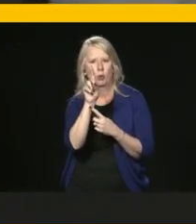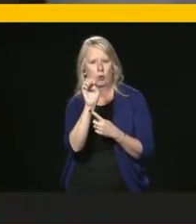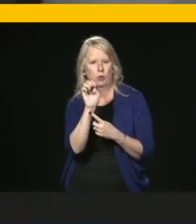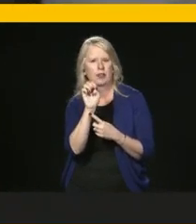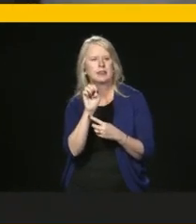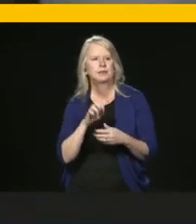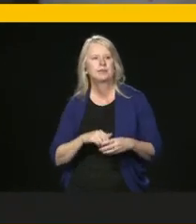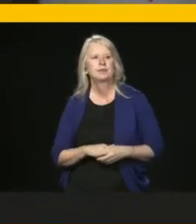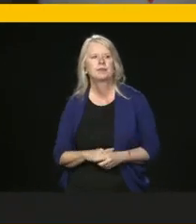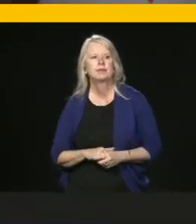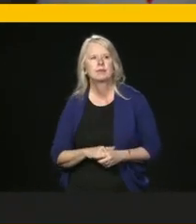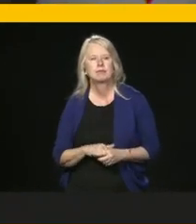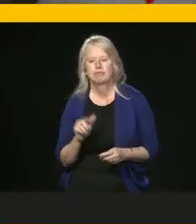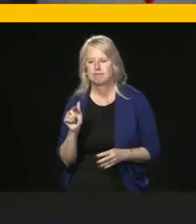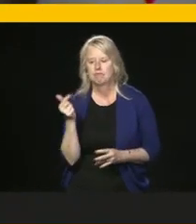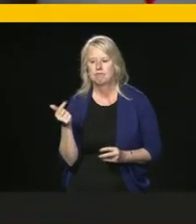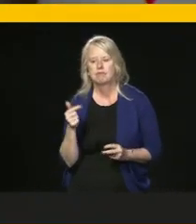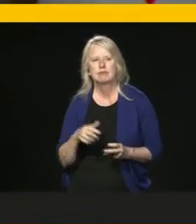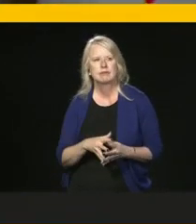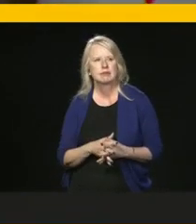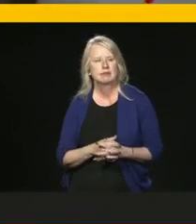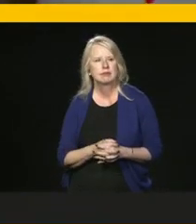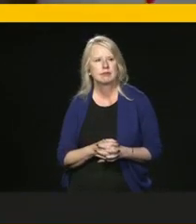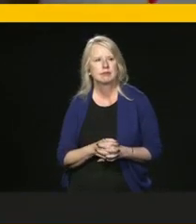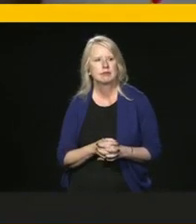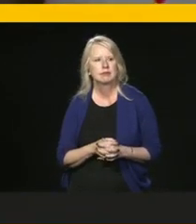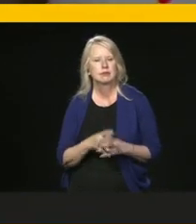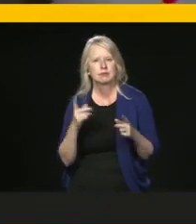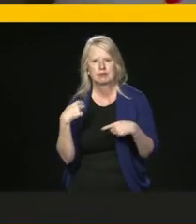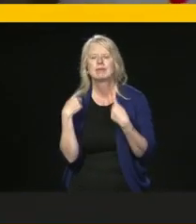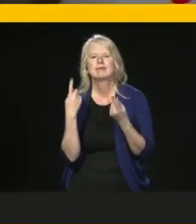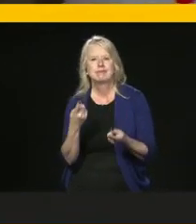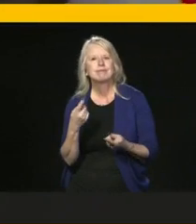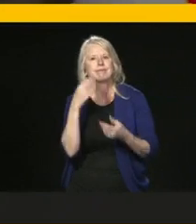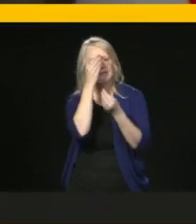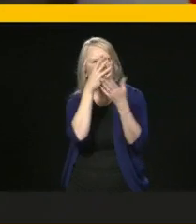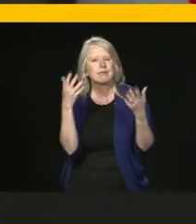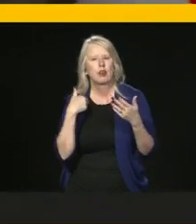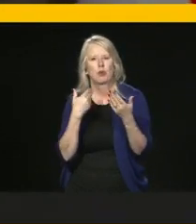I've come to announce new measures that our government is taking to help farmers and